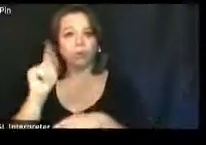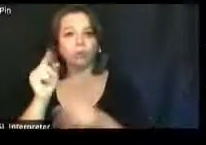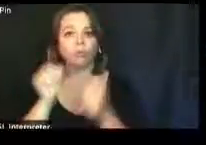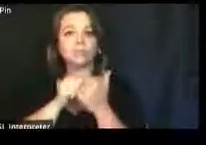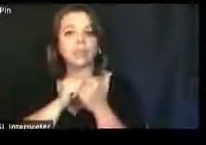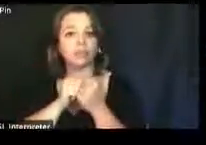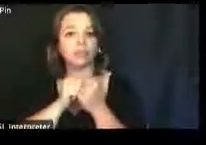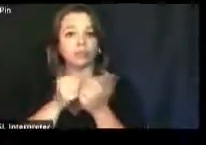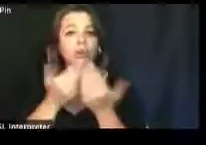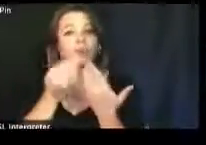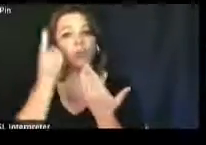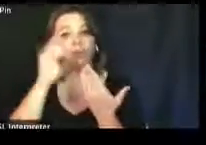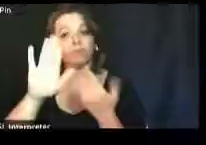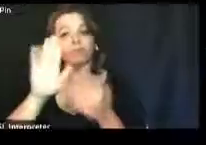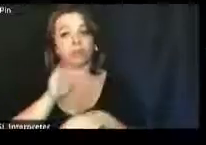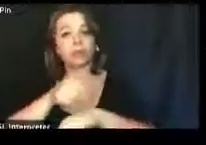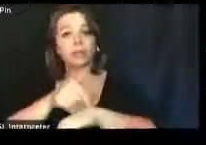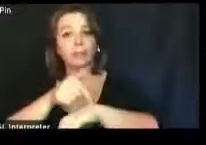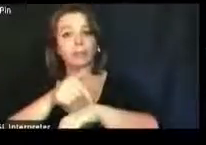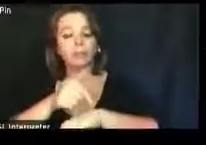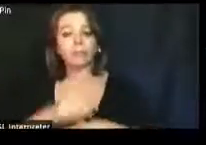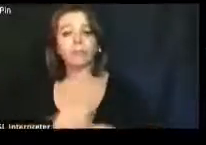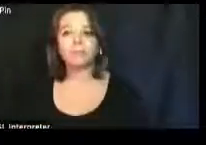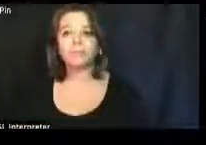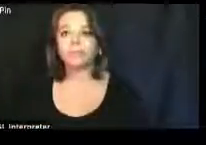Thank you for your time.